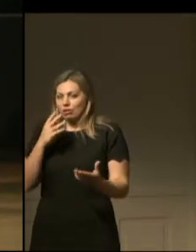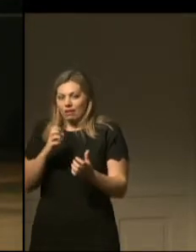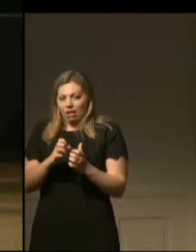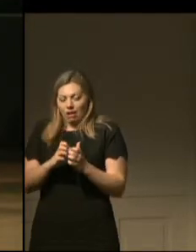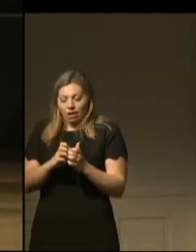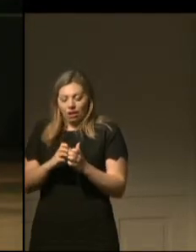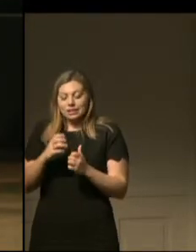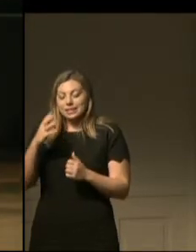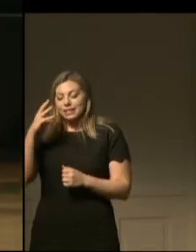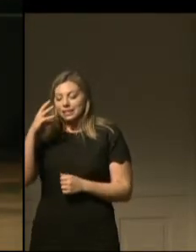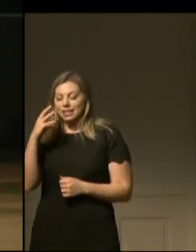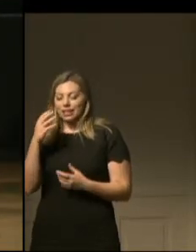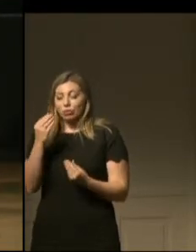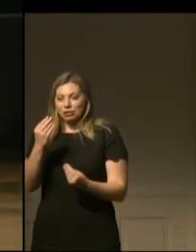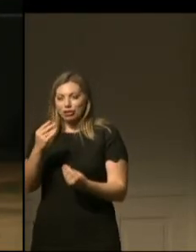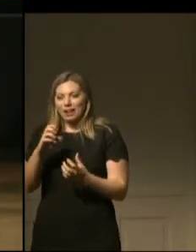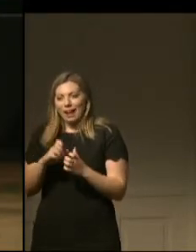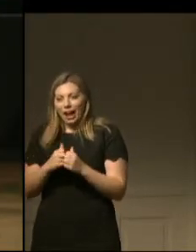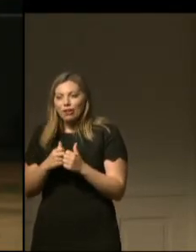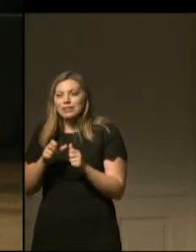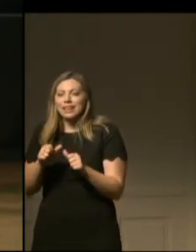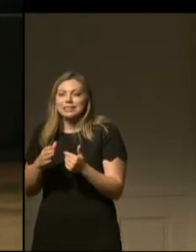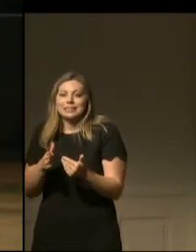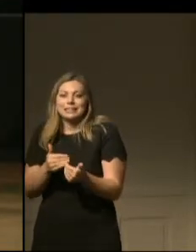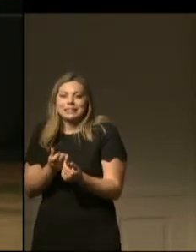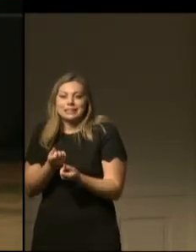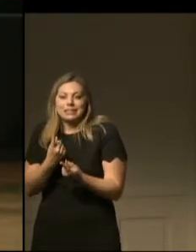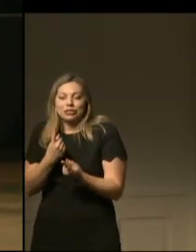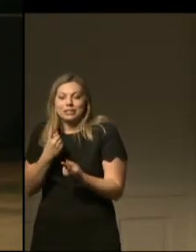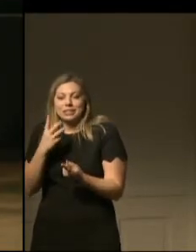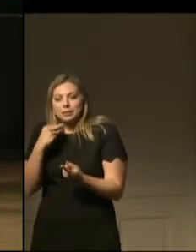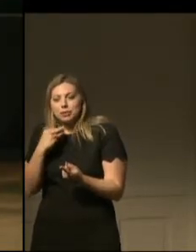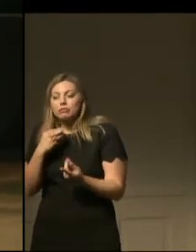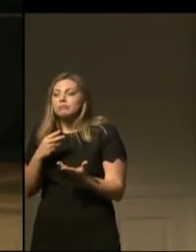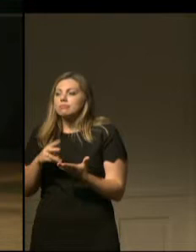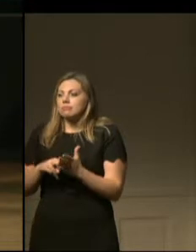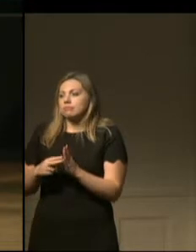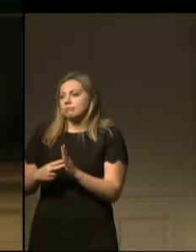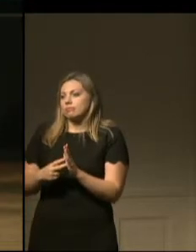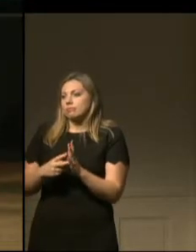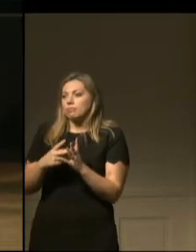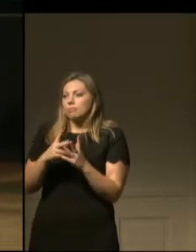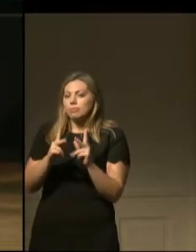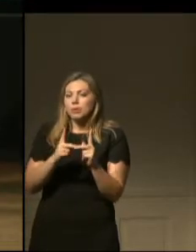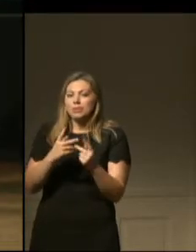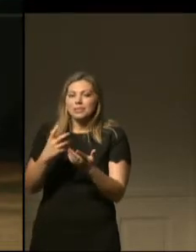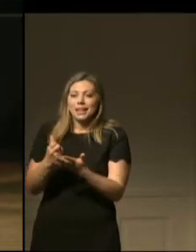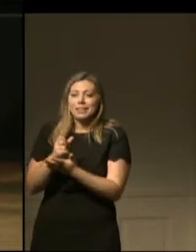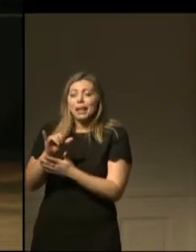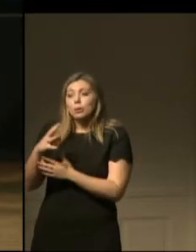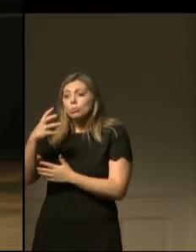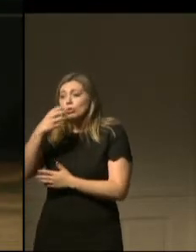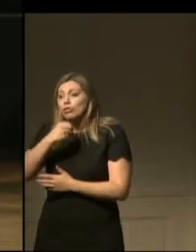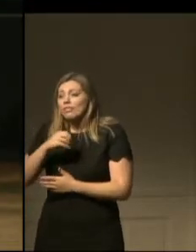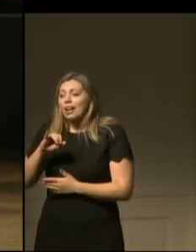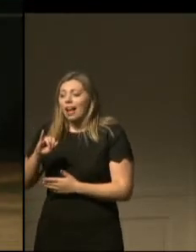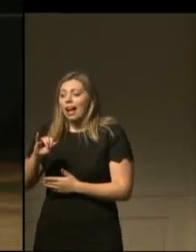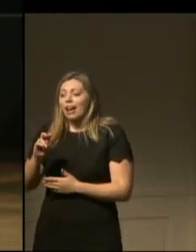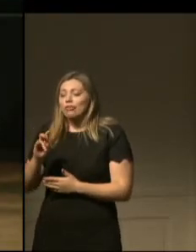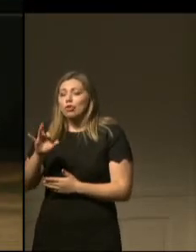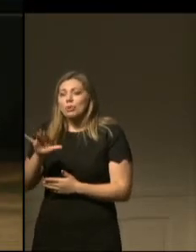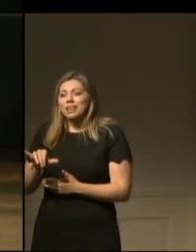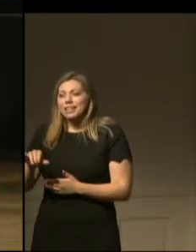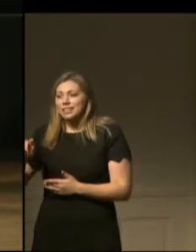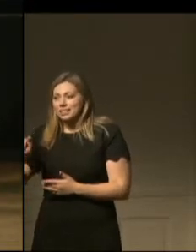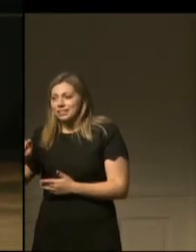easily digestible way, you have the potential that people are going to take that beautiful ivory tusk that we saw yesterday. For those of you that